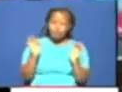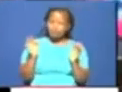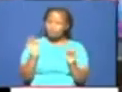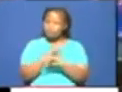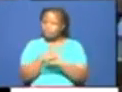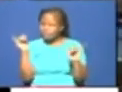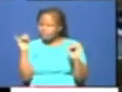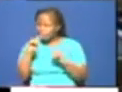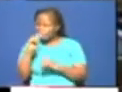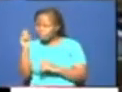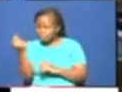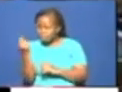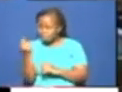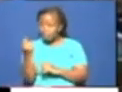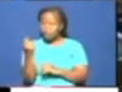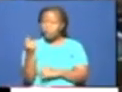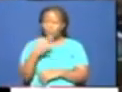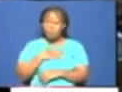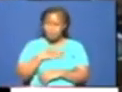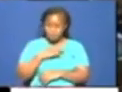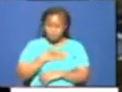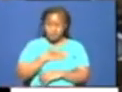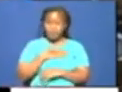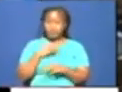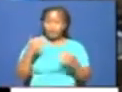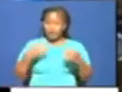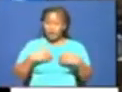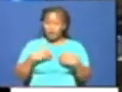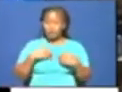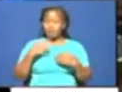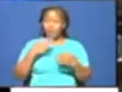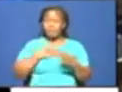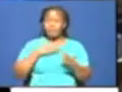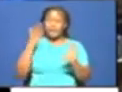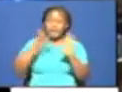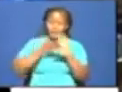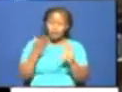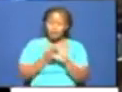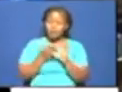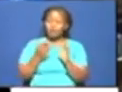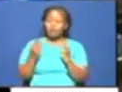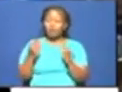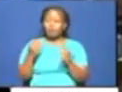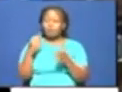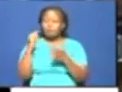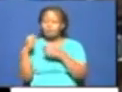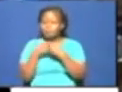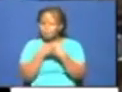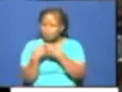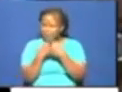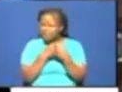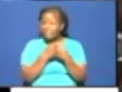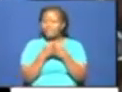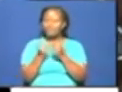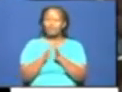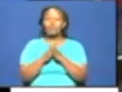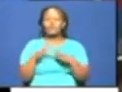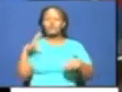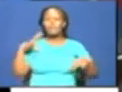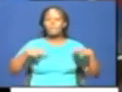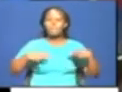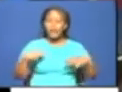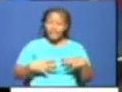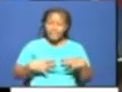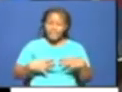I bear my physical and psychological scars with pride. And this is